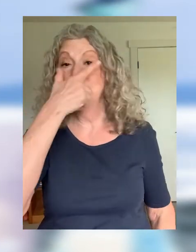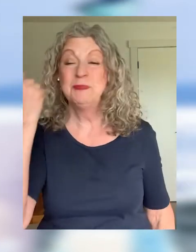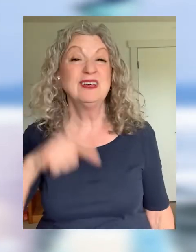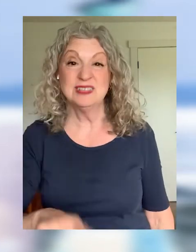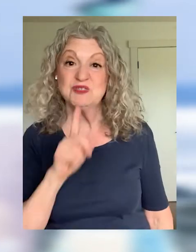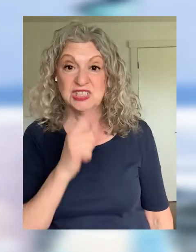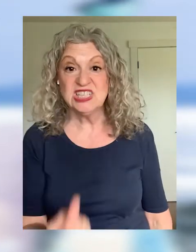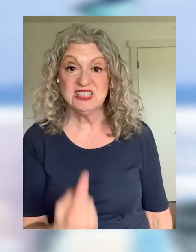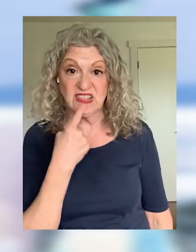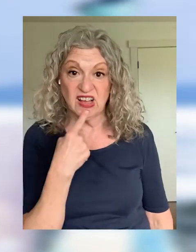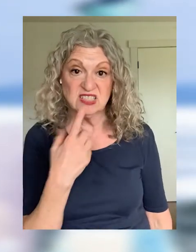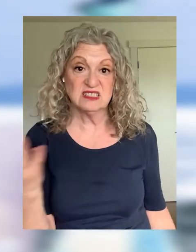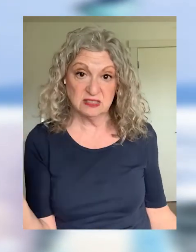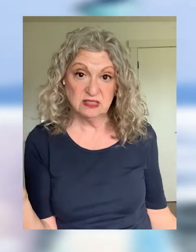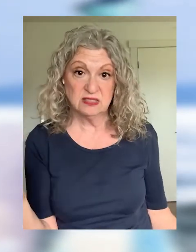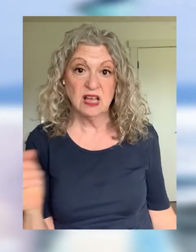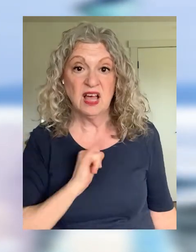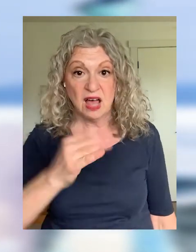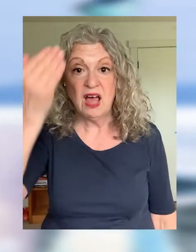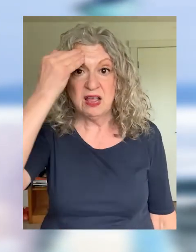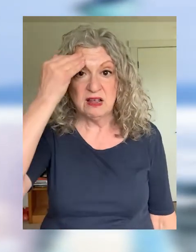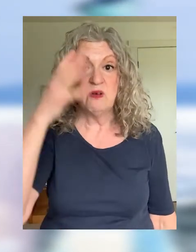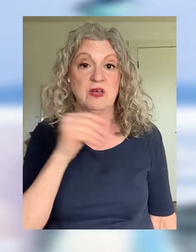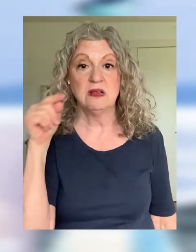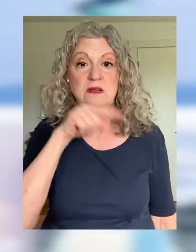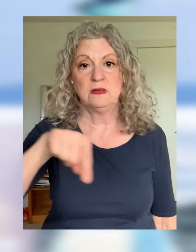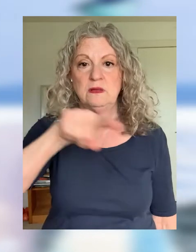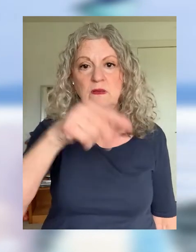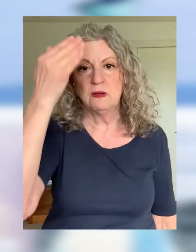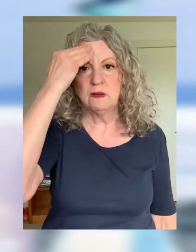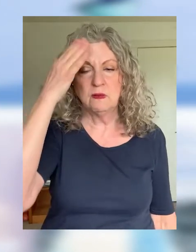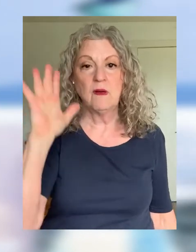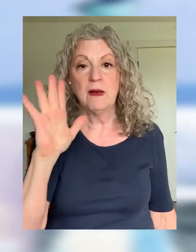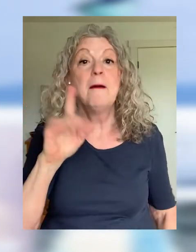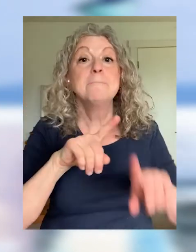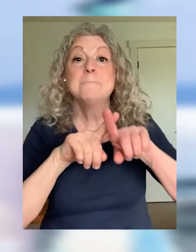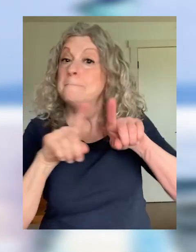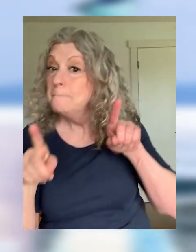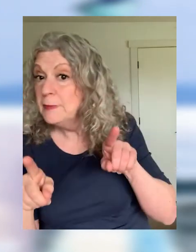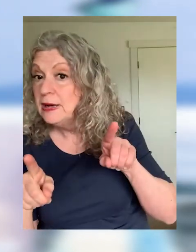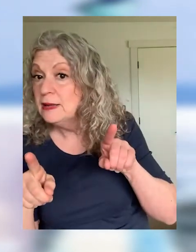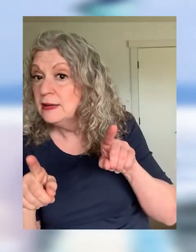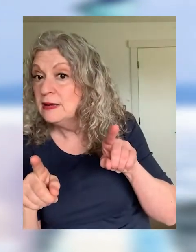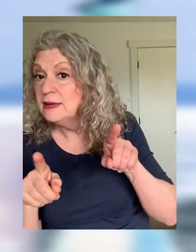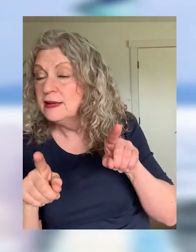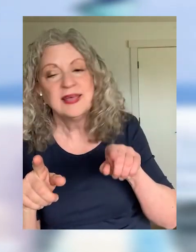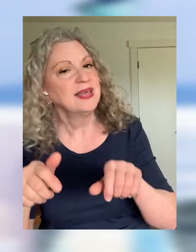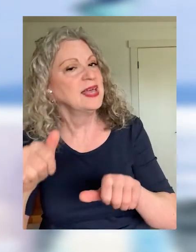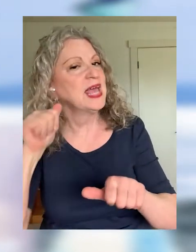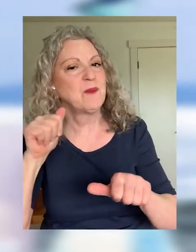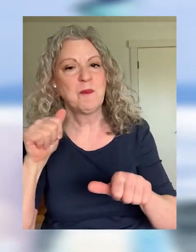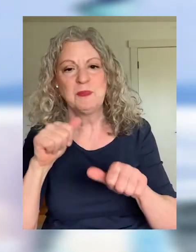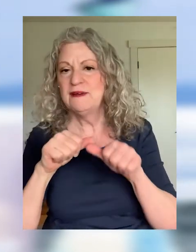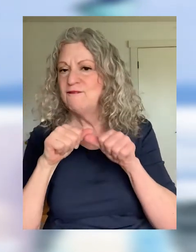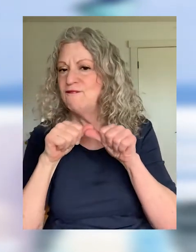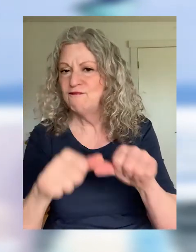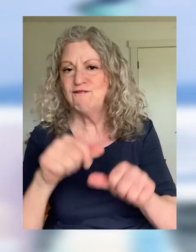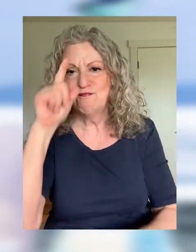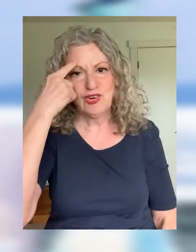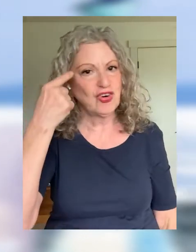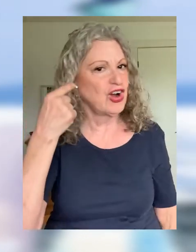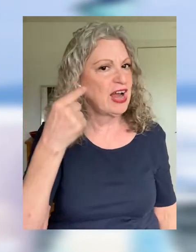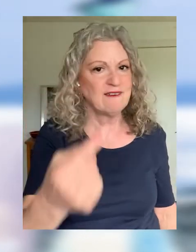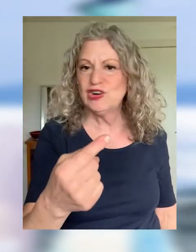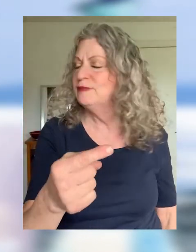really sucks. I know it, you know it. But I also know it's not going to last forever, even if